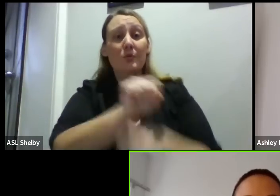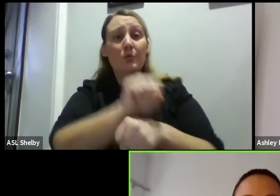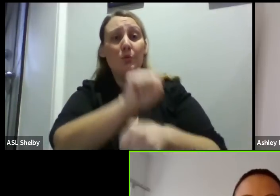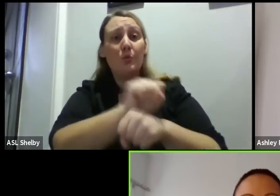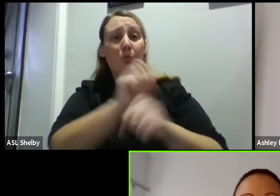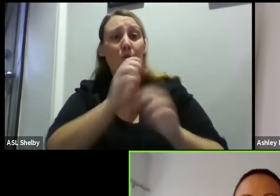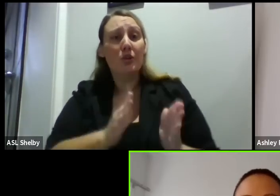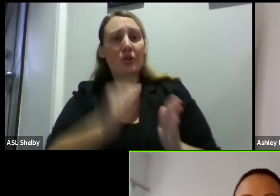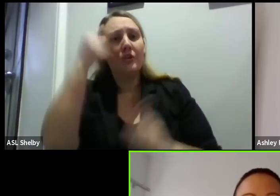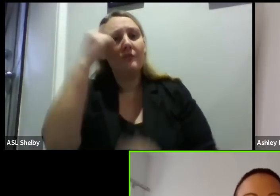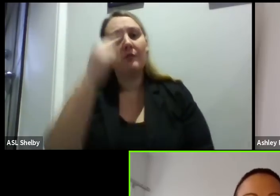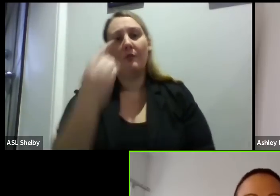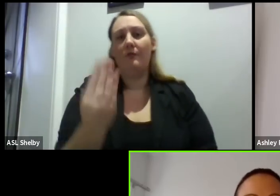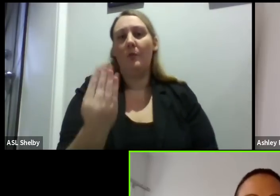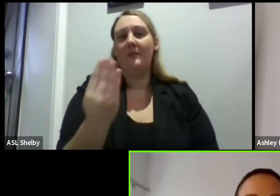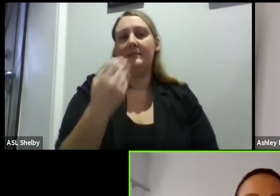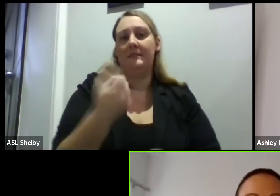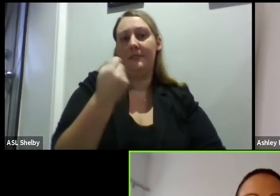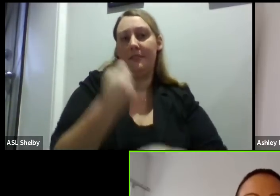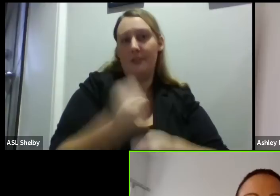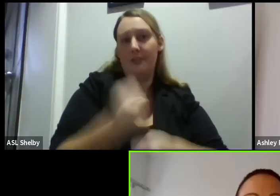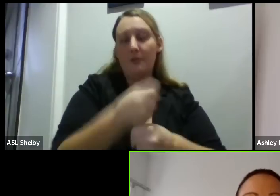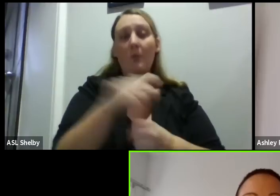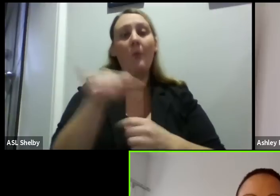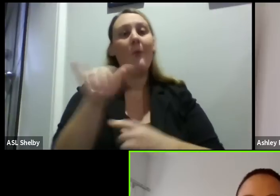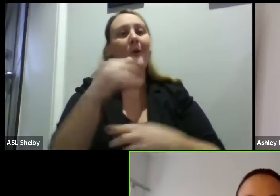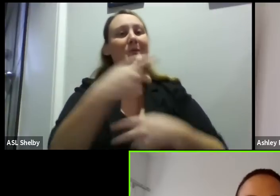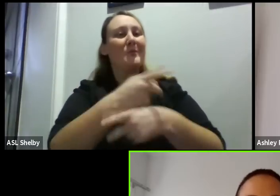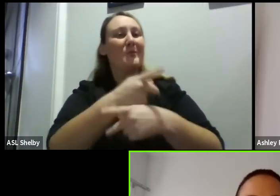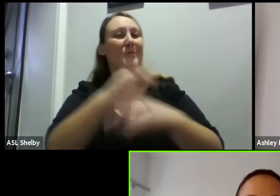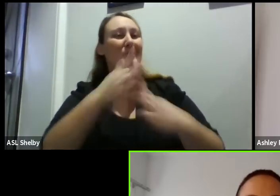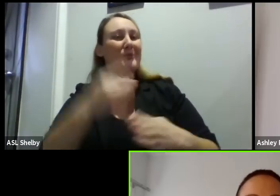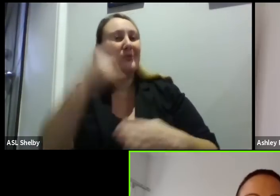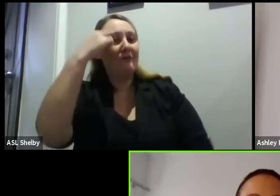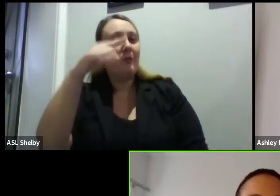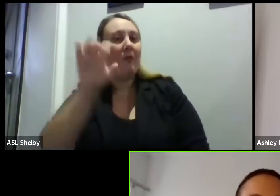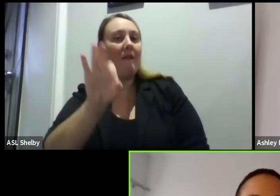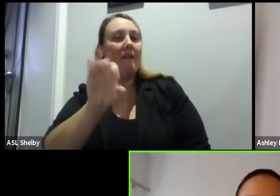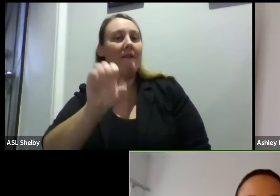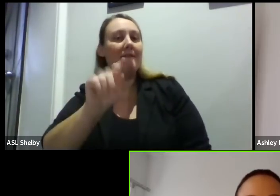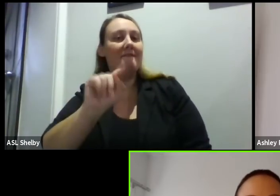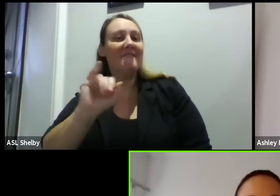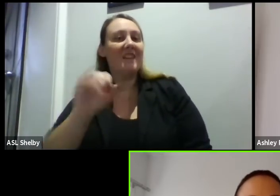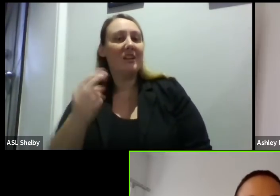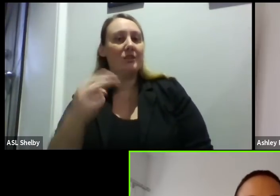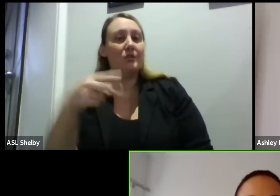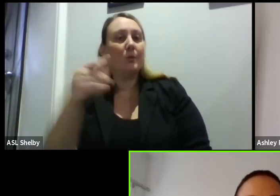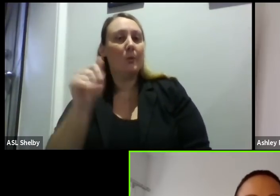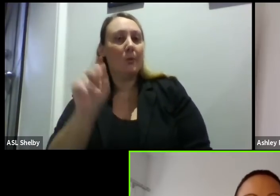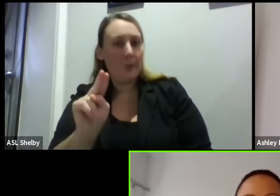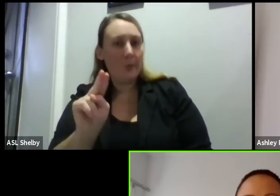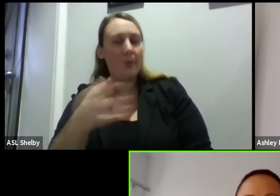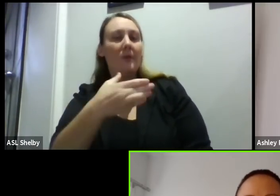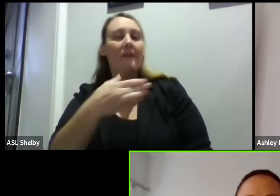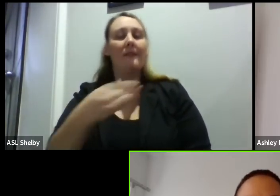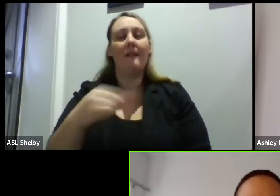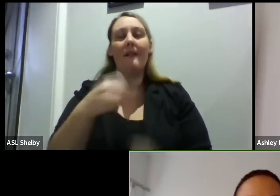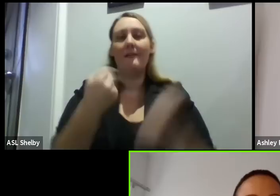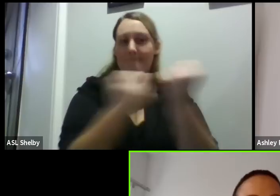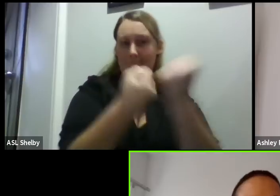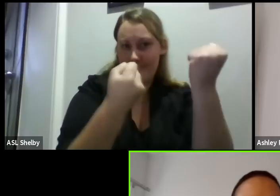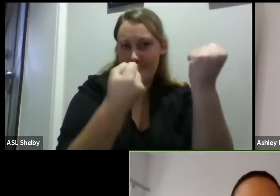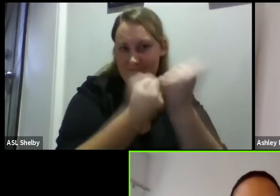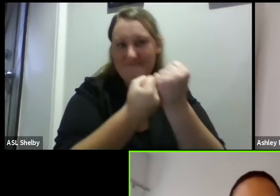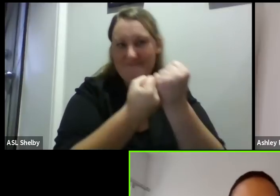she's also a fetish porn producer, a kink educator, a sex worker advocate, and a